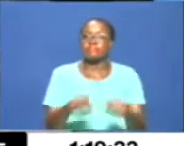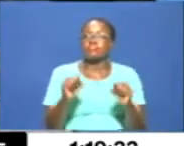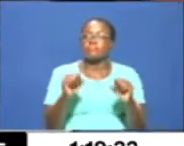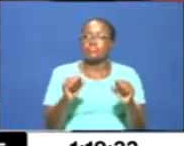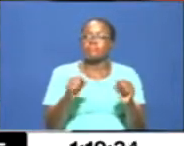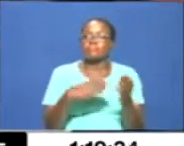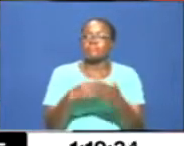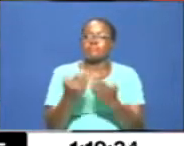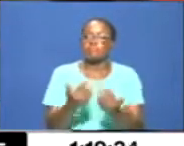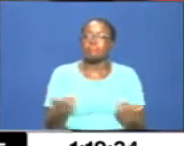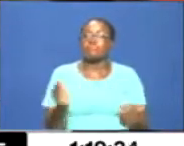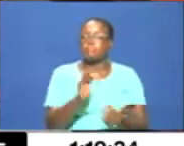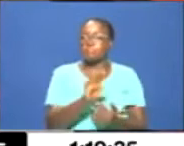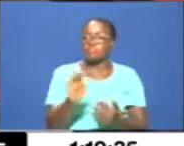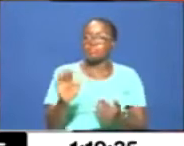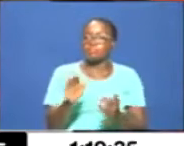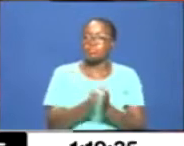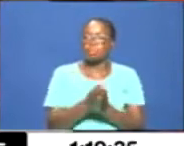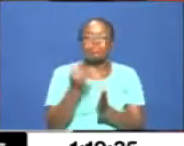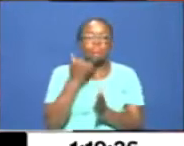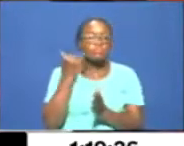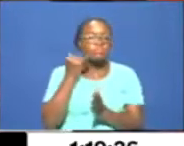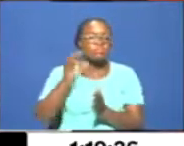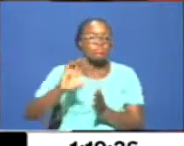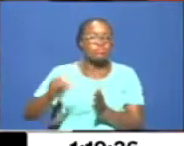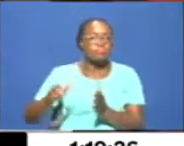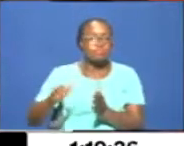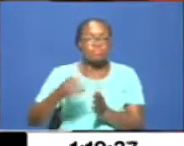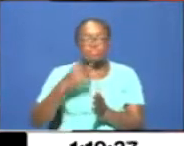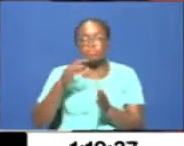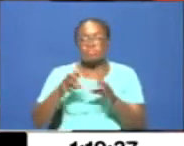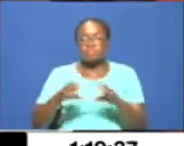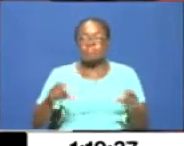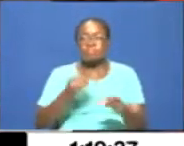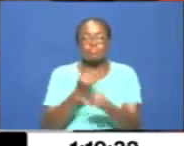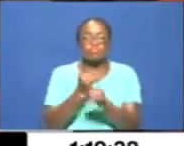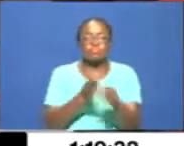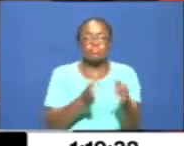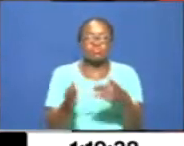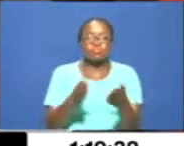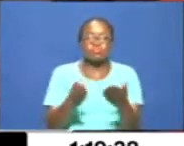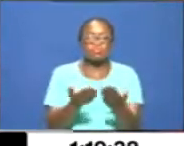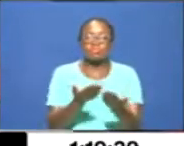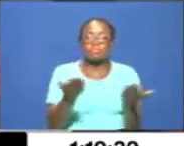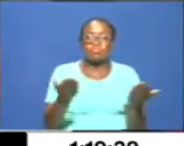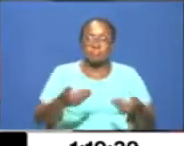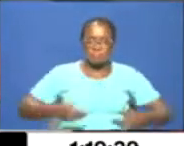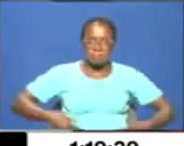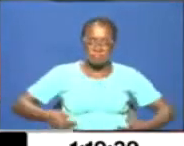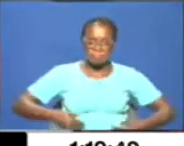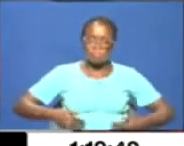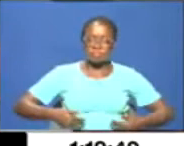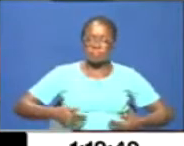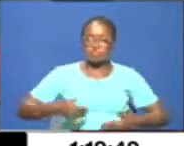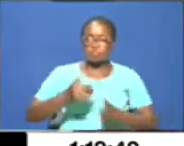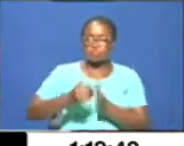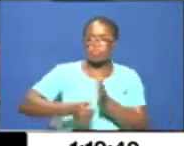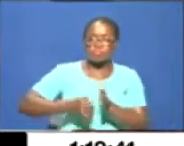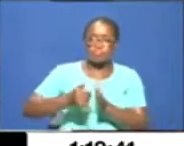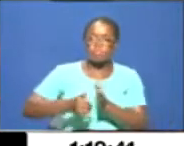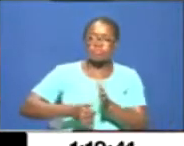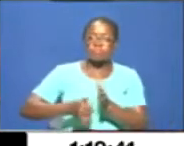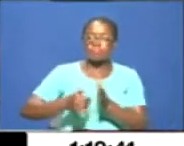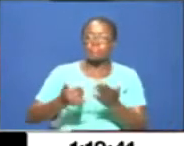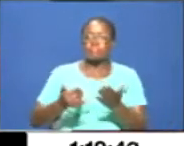their produce. Nakuru County say the market would create job opportunities for the youths, adding that Naivasha had turned out to be